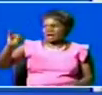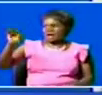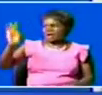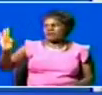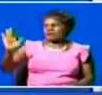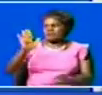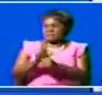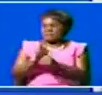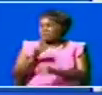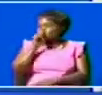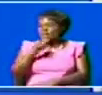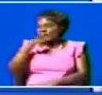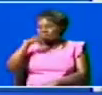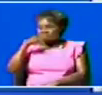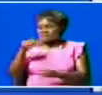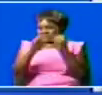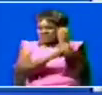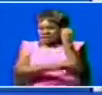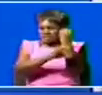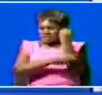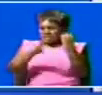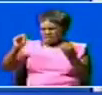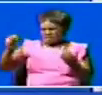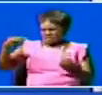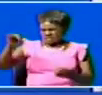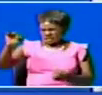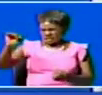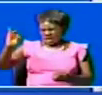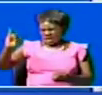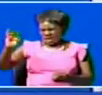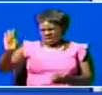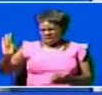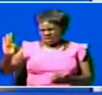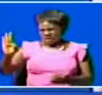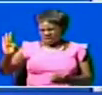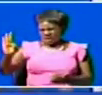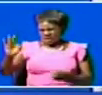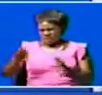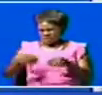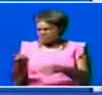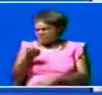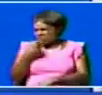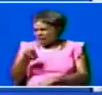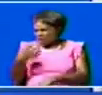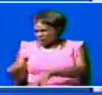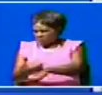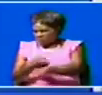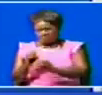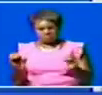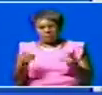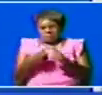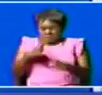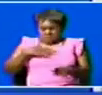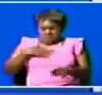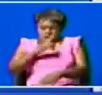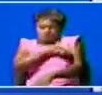most of the private hospitals in the country, NHIF card does not offer exclusive treatment for the patients. But at Texas